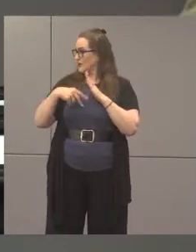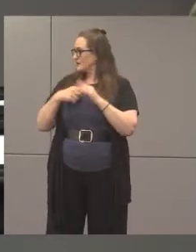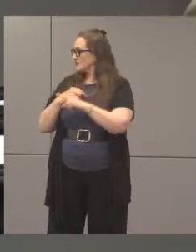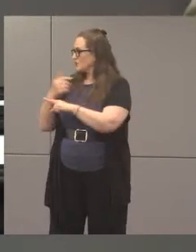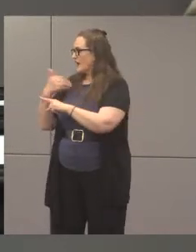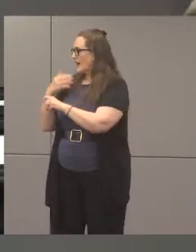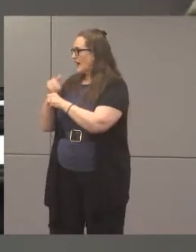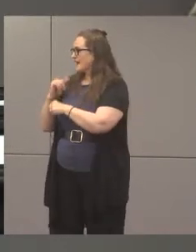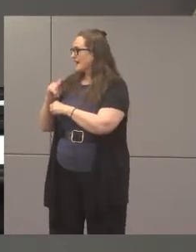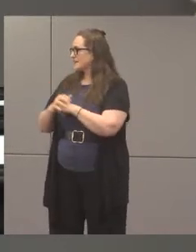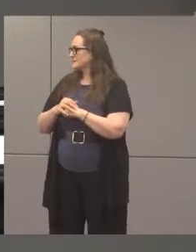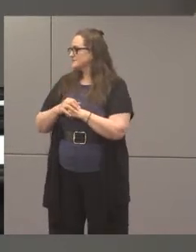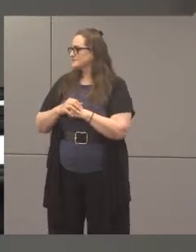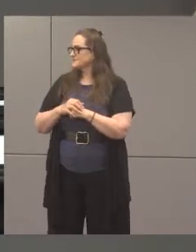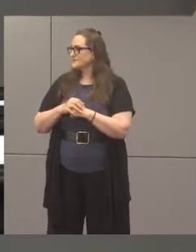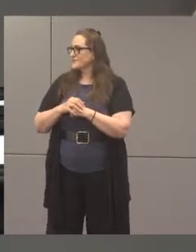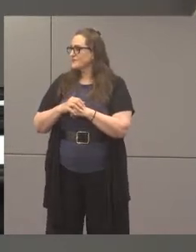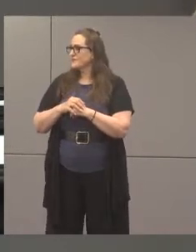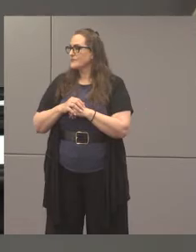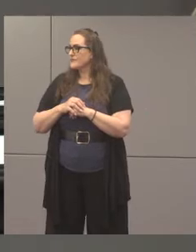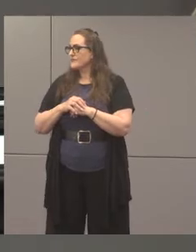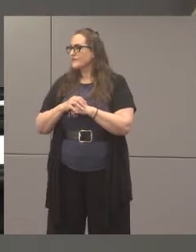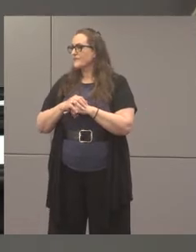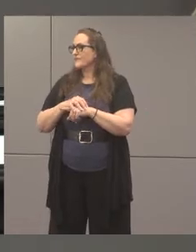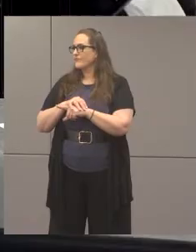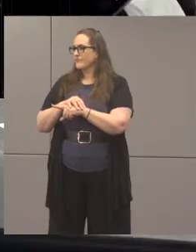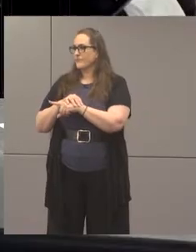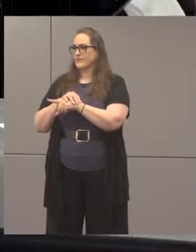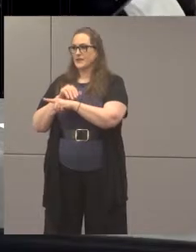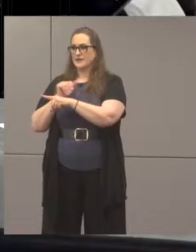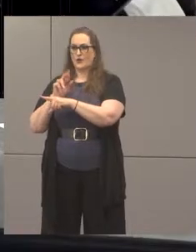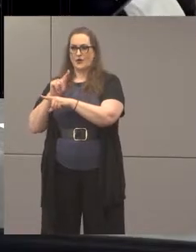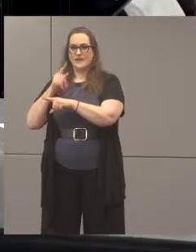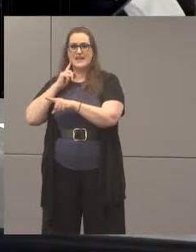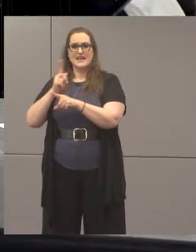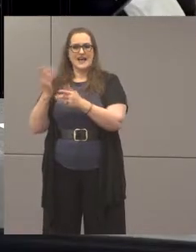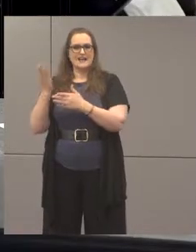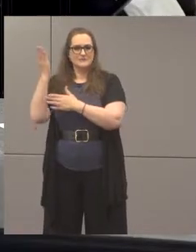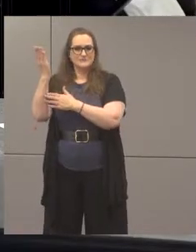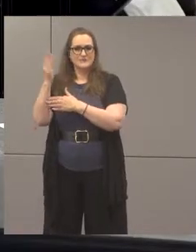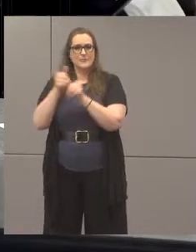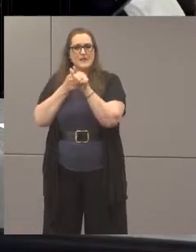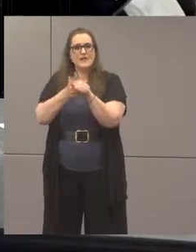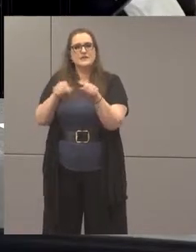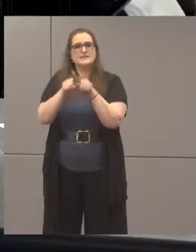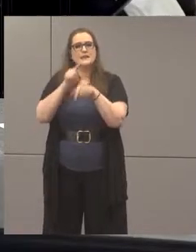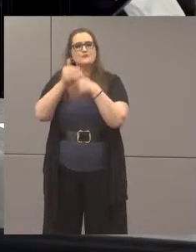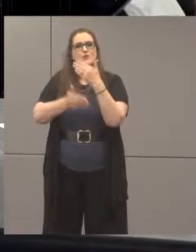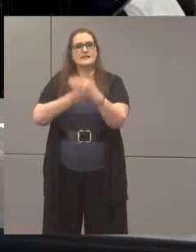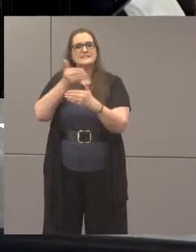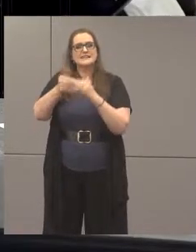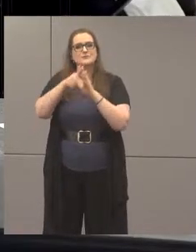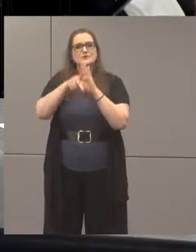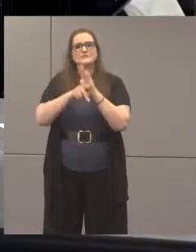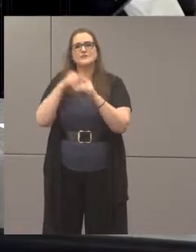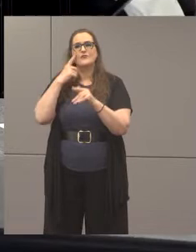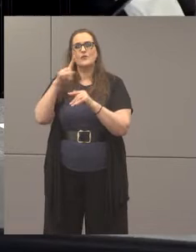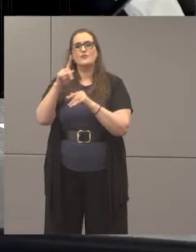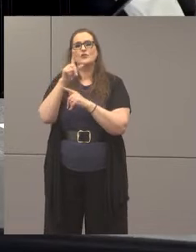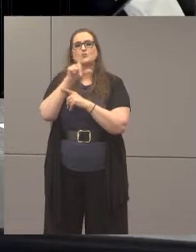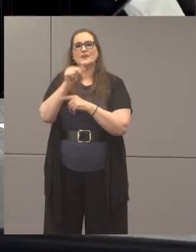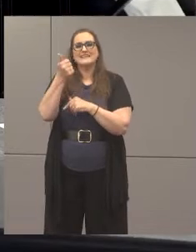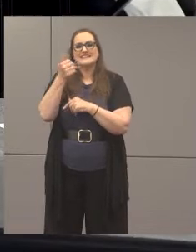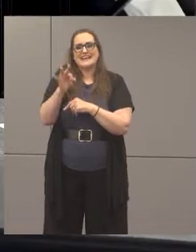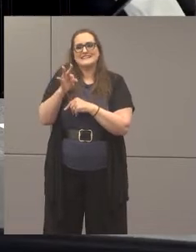need it. to do it? Okay. I move to follow the same process and procedure as in the 2019